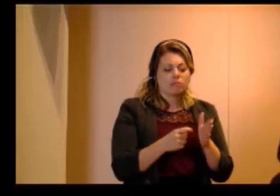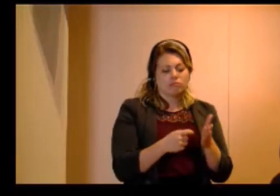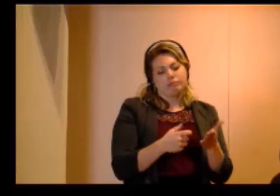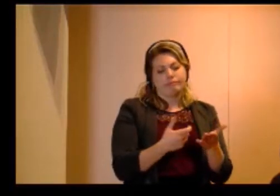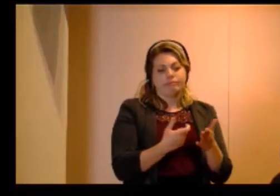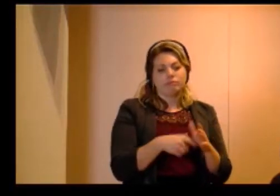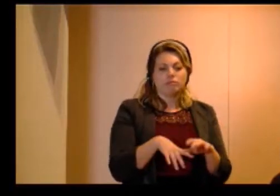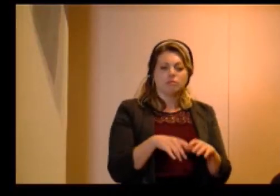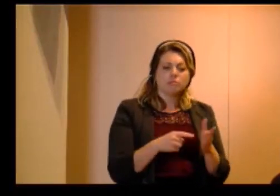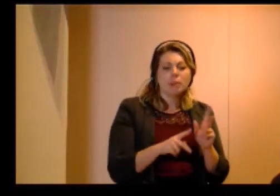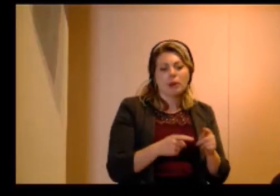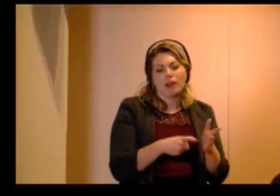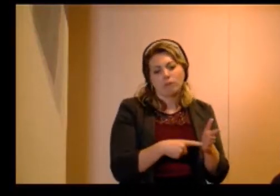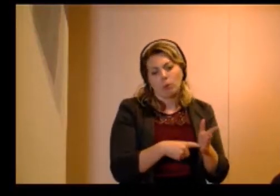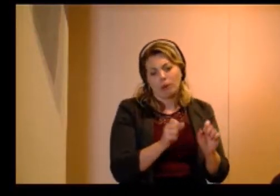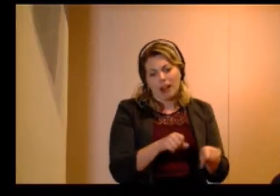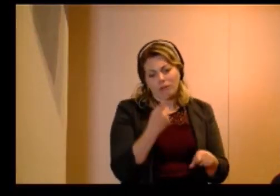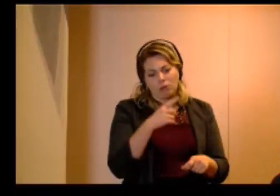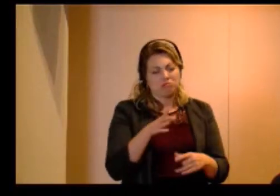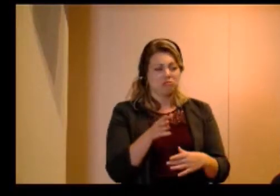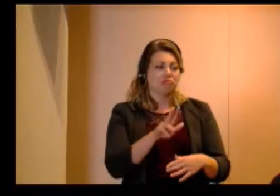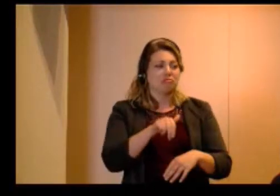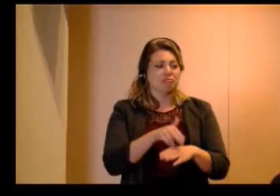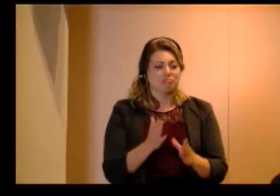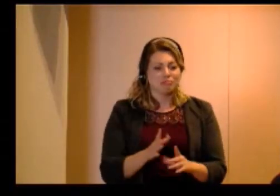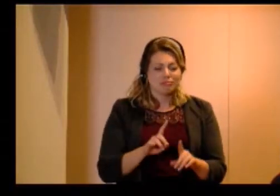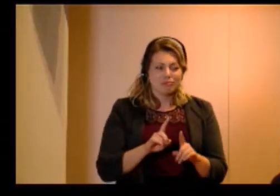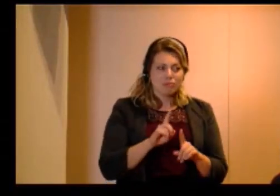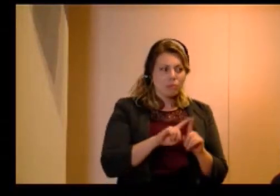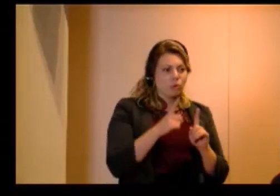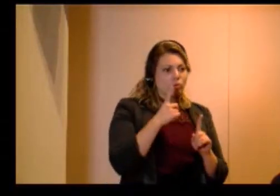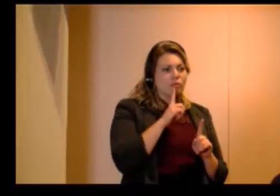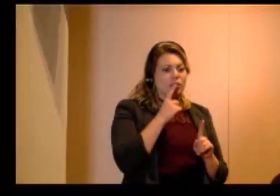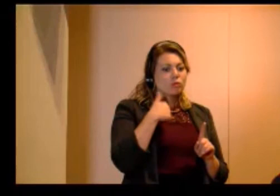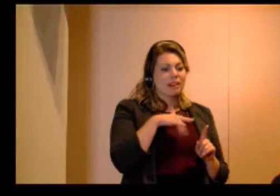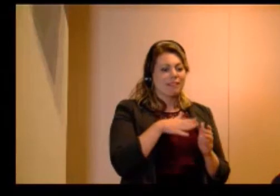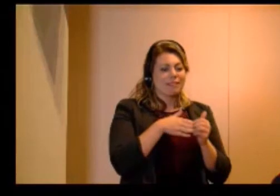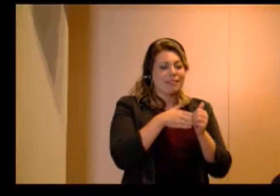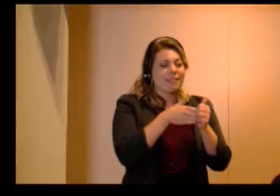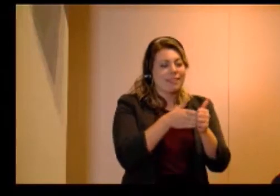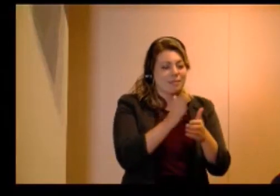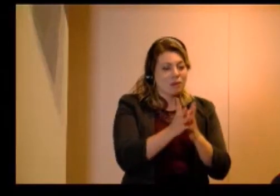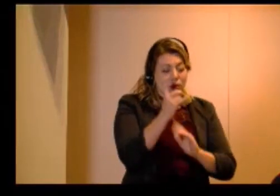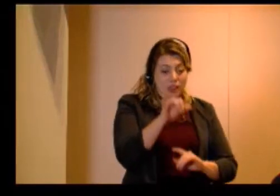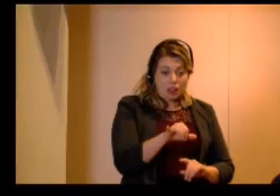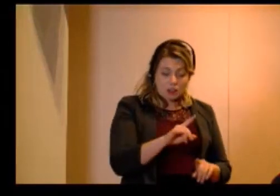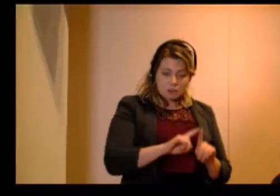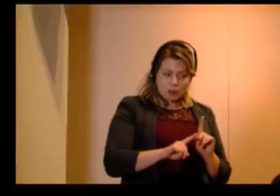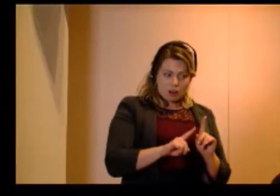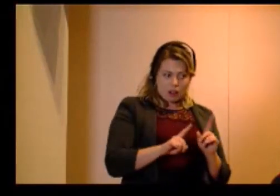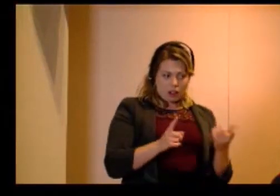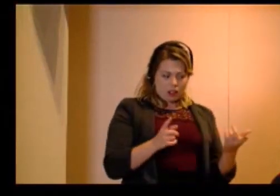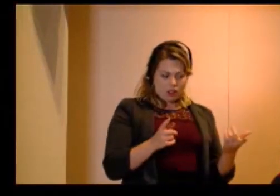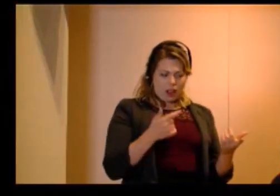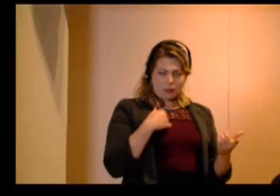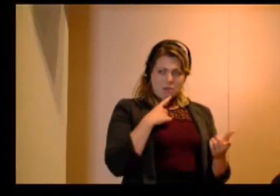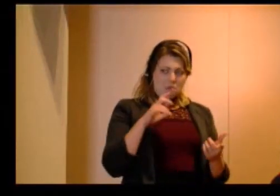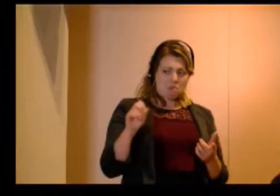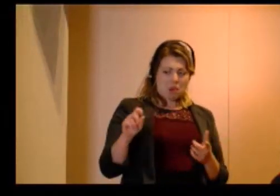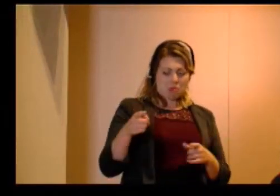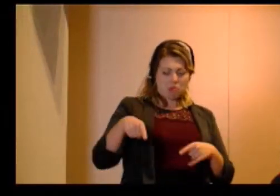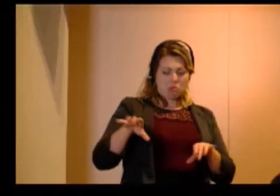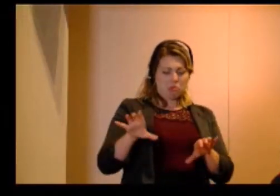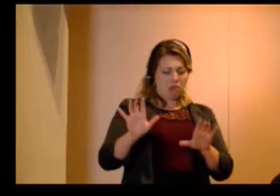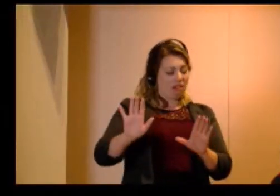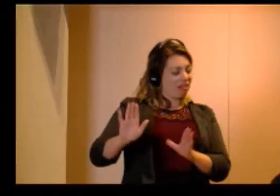and of course that's exploded. So we were kind of on the leading edge of that. And then it was kind of like, all right, well, you guys have done your thing. And